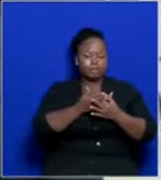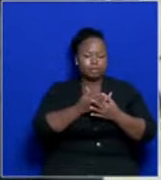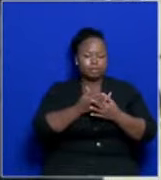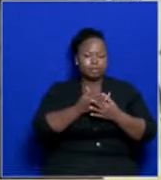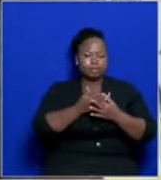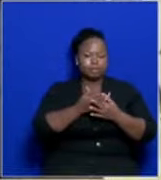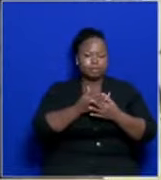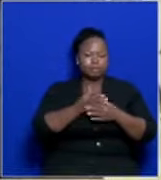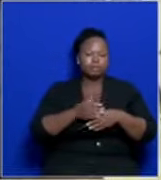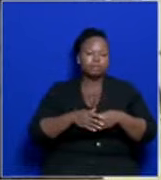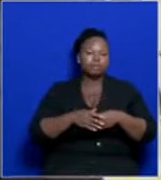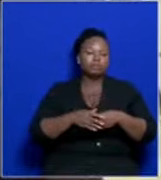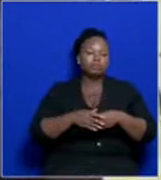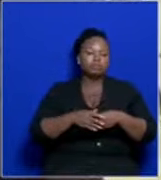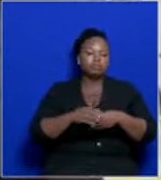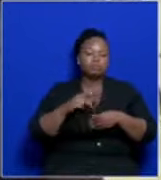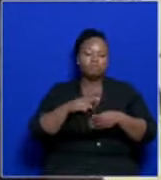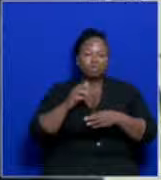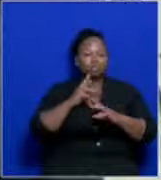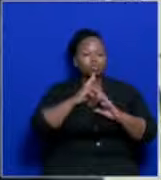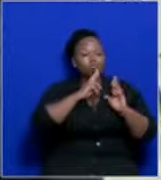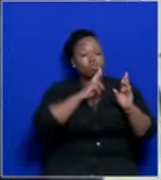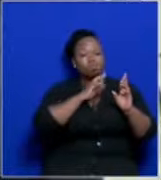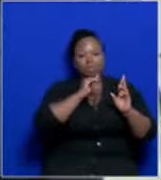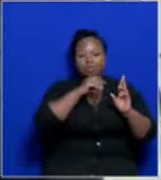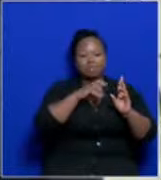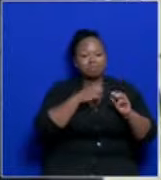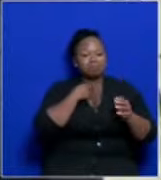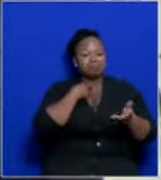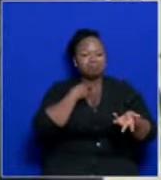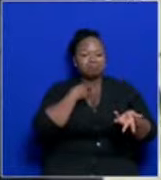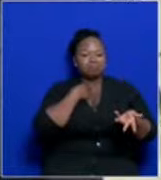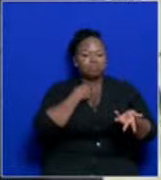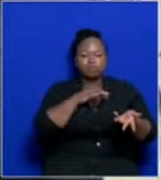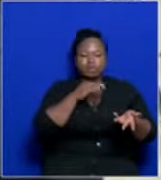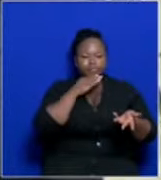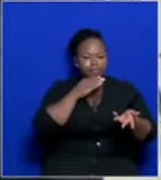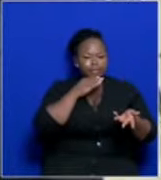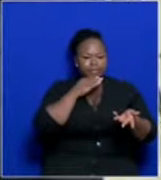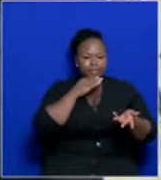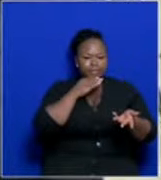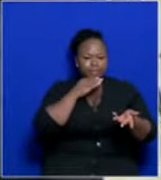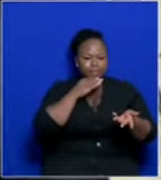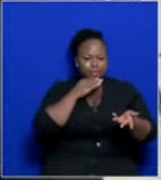reported, and therefore it does not, it does.